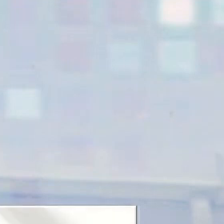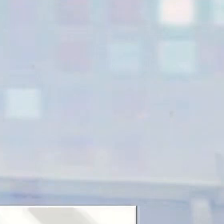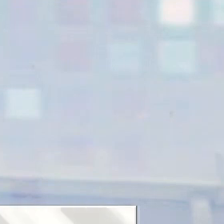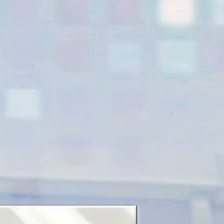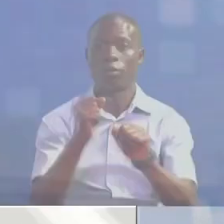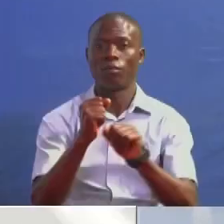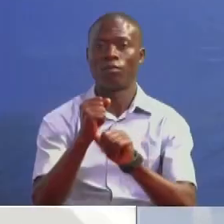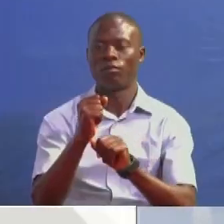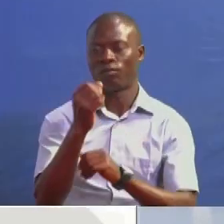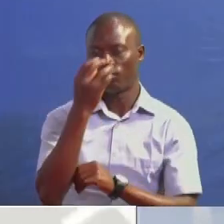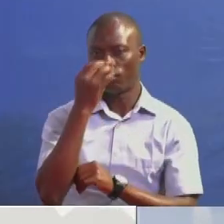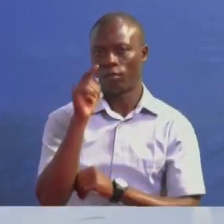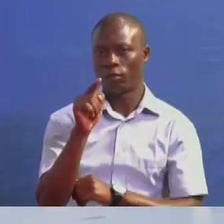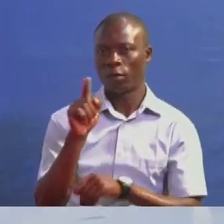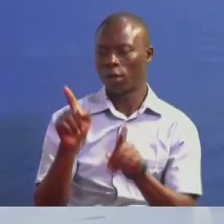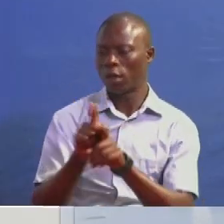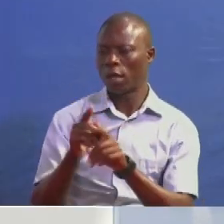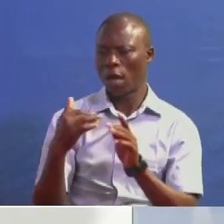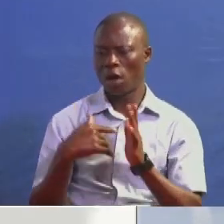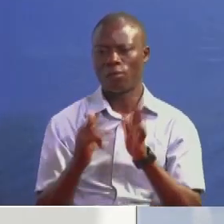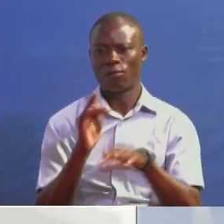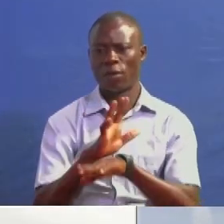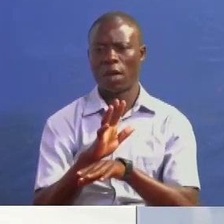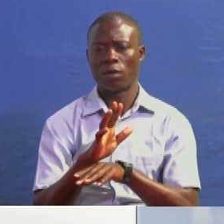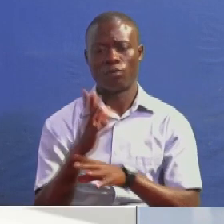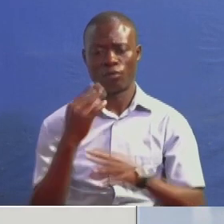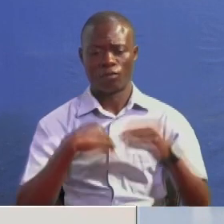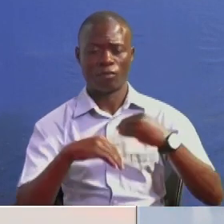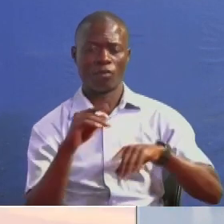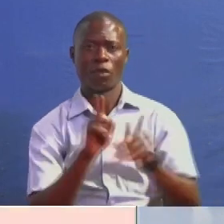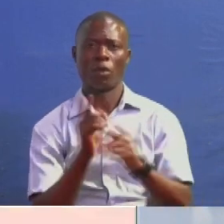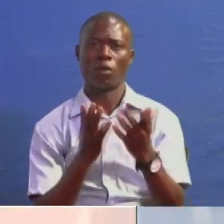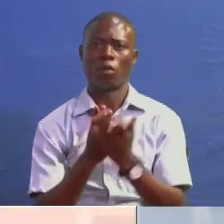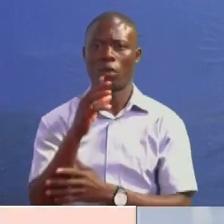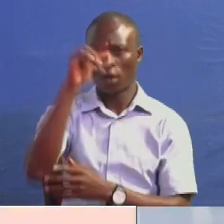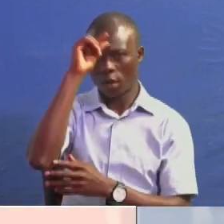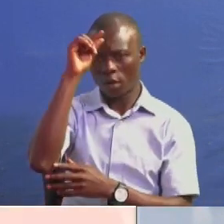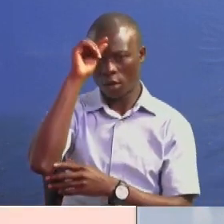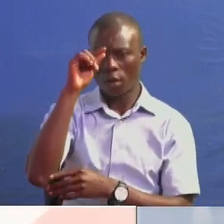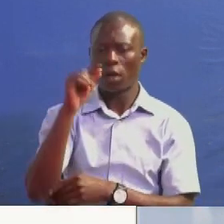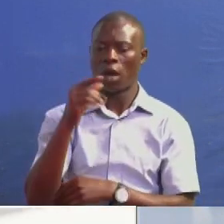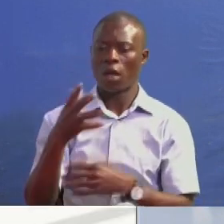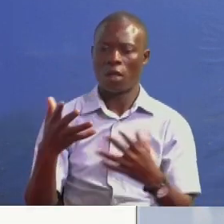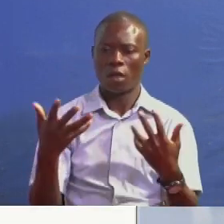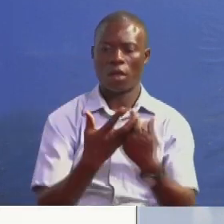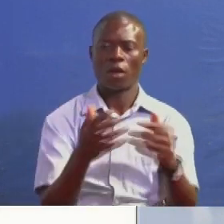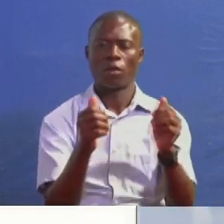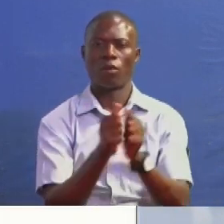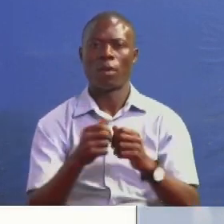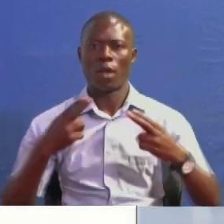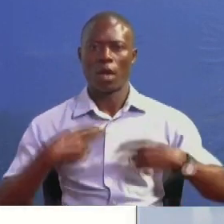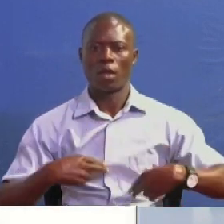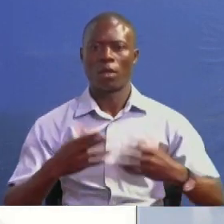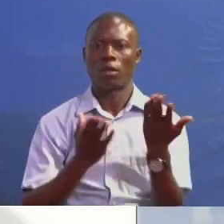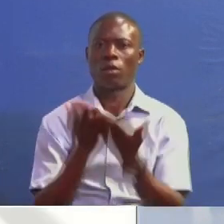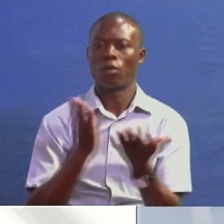President William Ruto has dismissed any allegations of corruption by the government regarding the expected reforms in the health services through